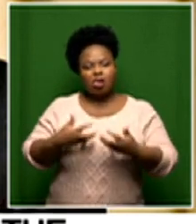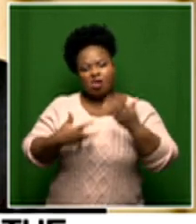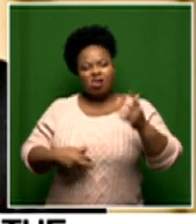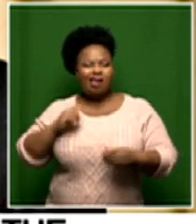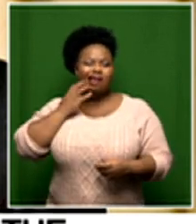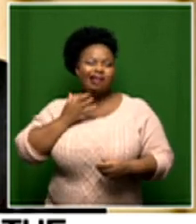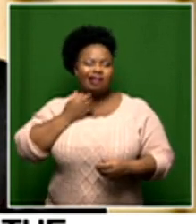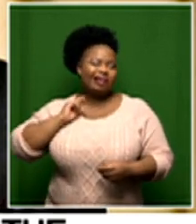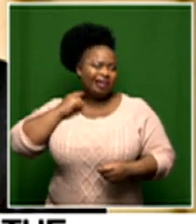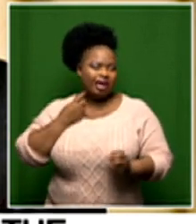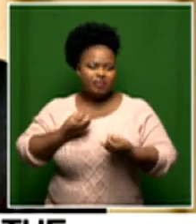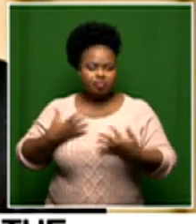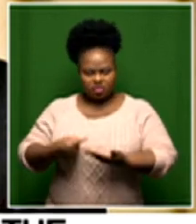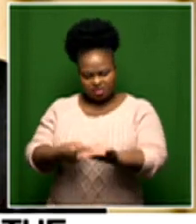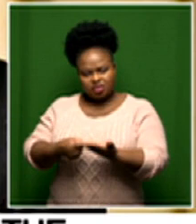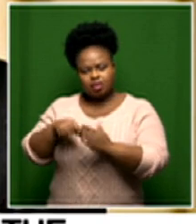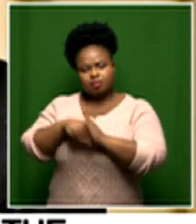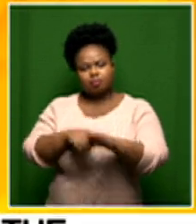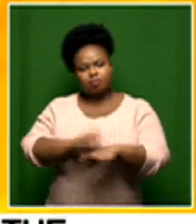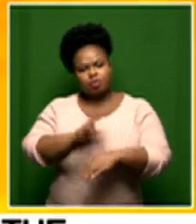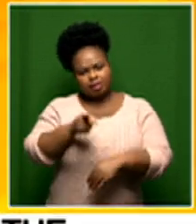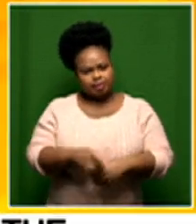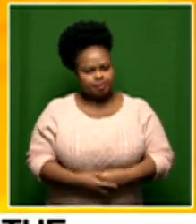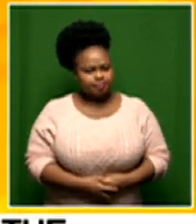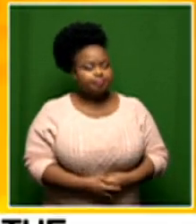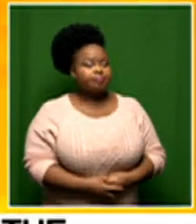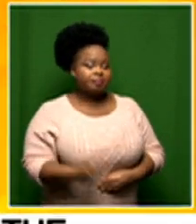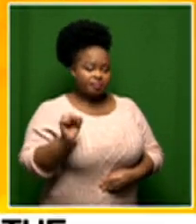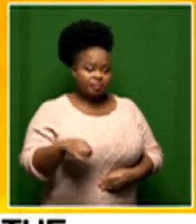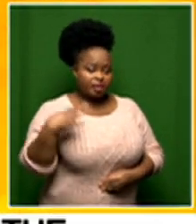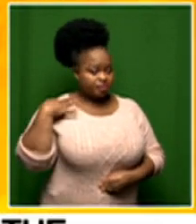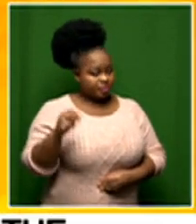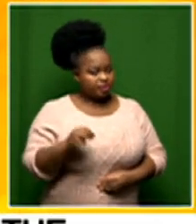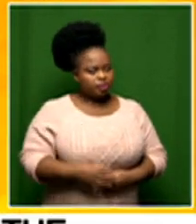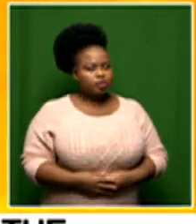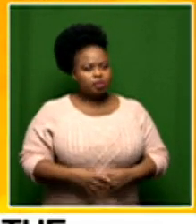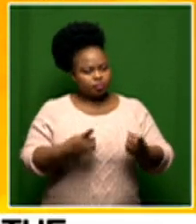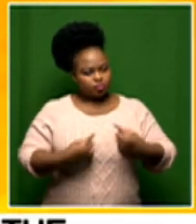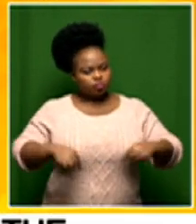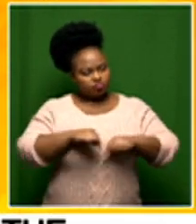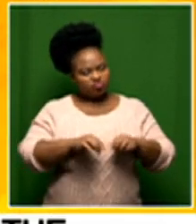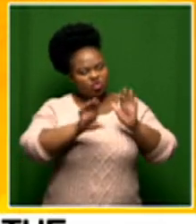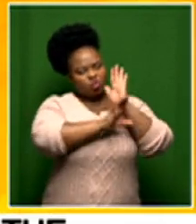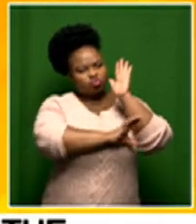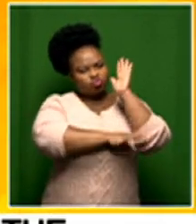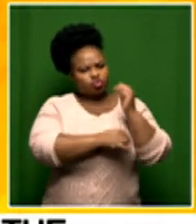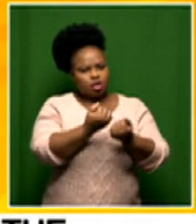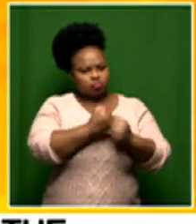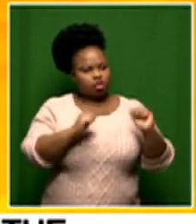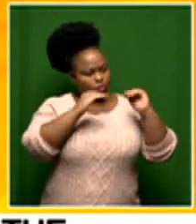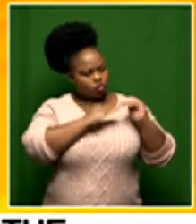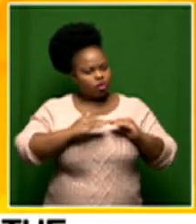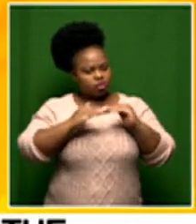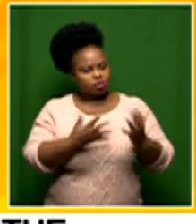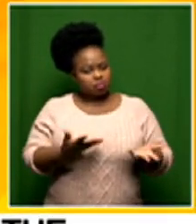discussion amongst ourselves. Be that as it may, Minister, we are a constitutional democracy. People do